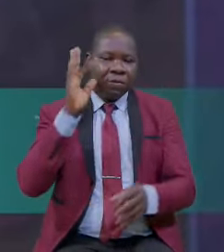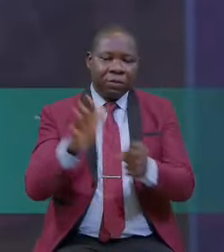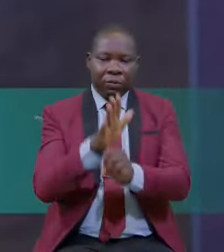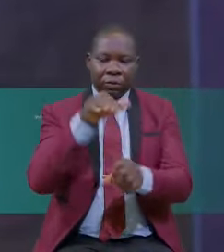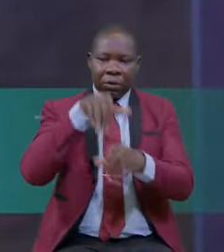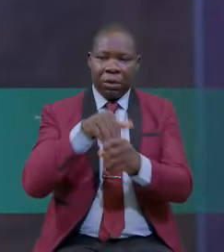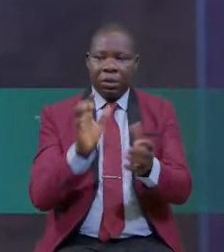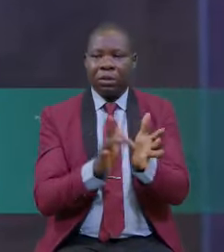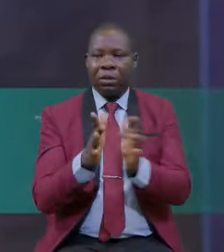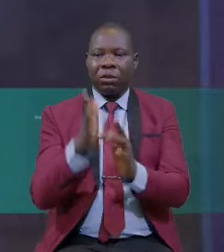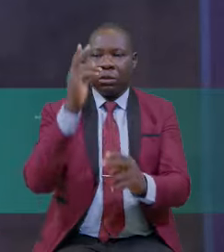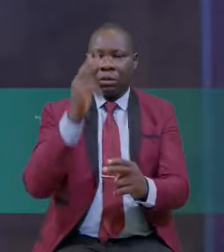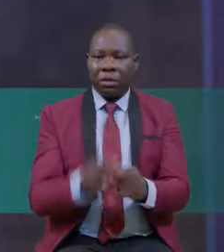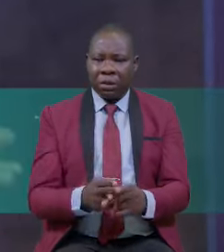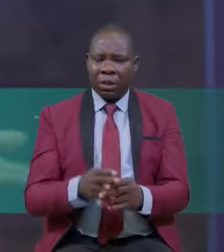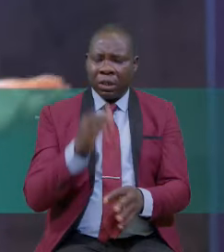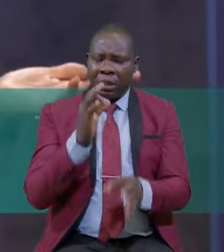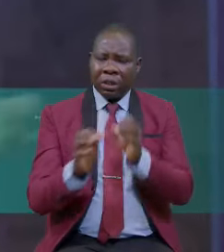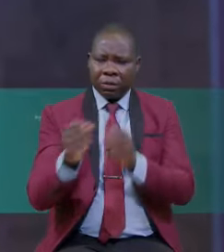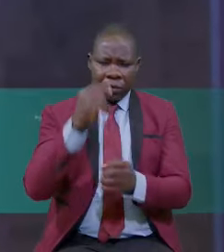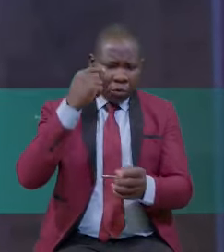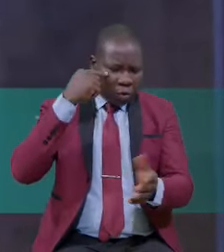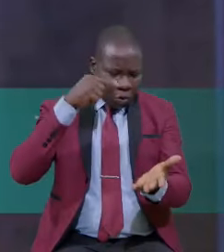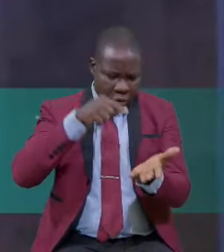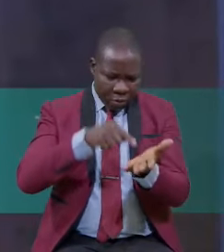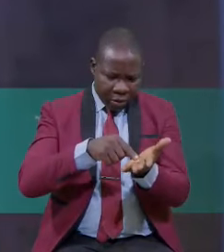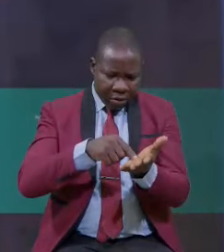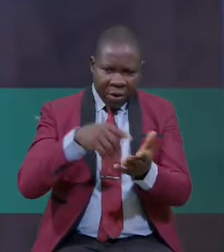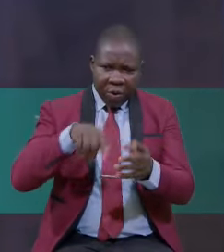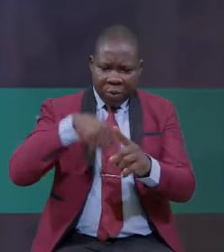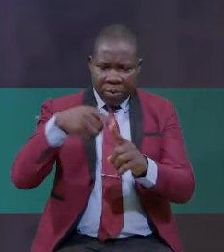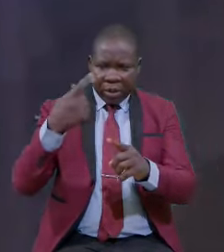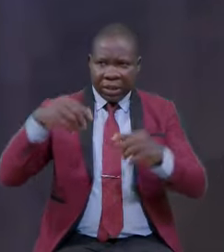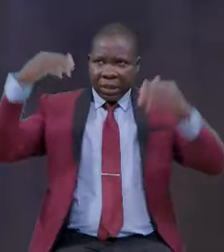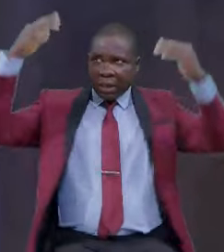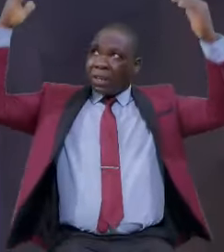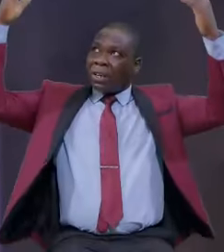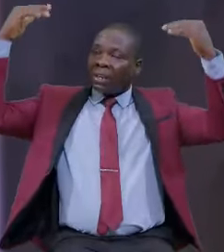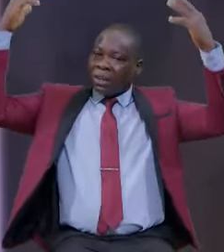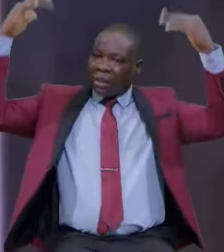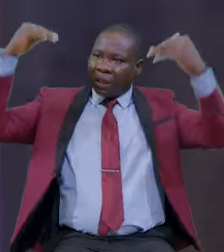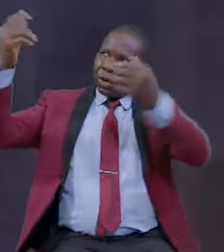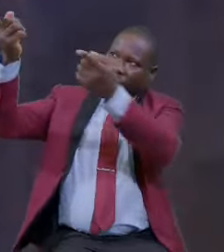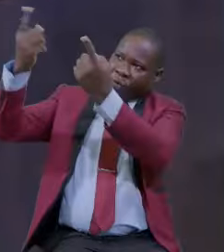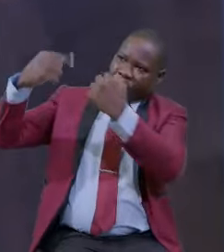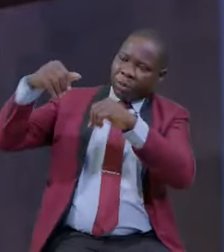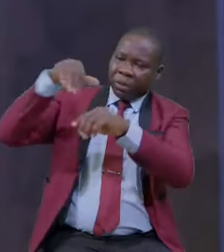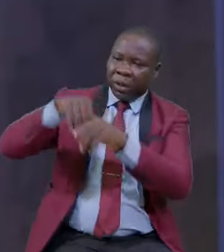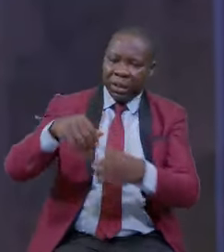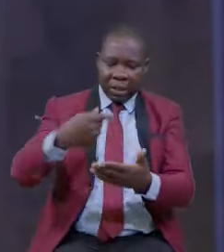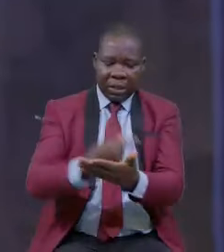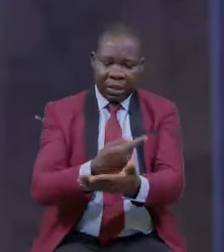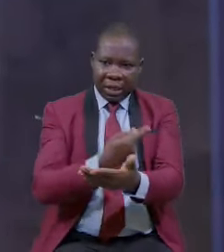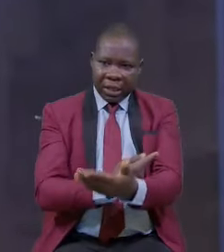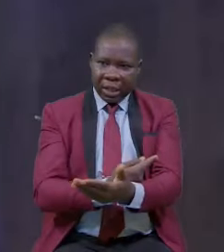the rain falls, when it falls in Ghana, it does the same thing as when it falls in Nigeria.